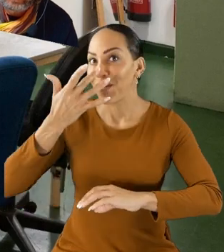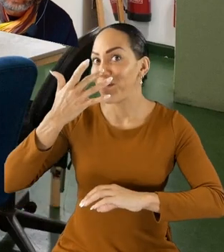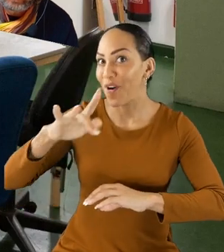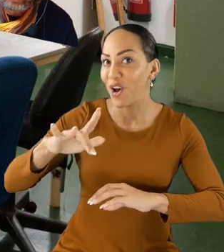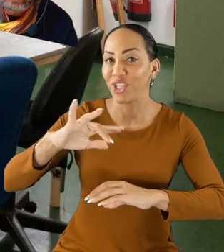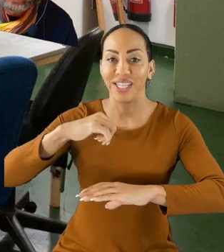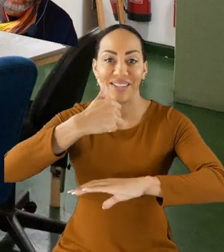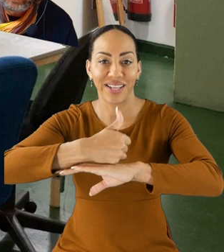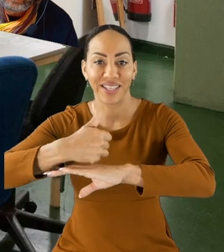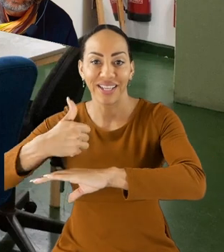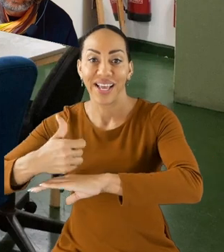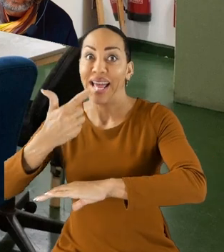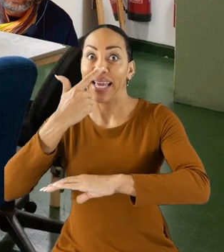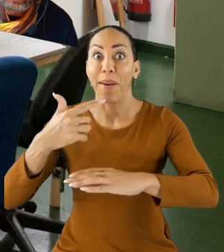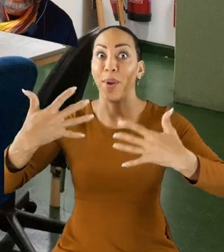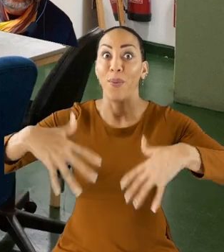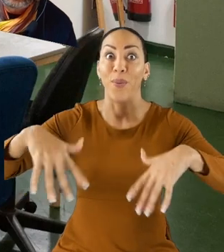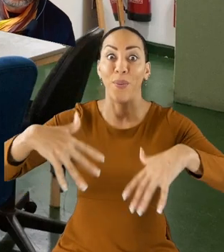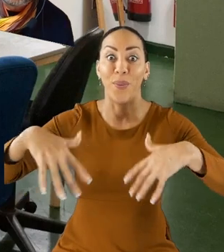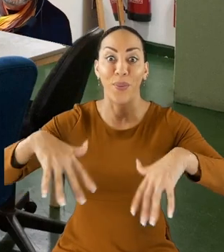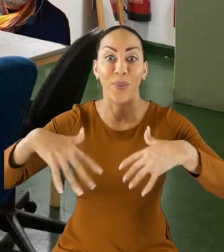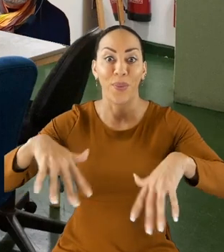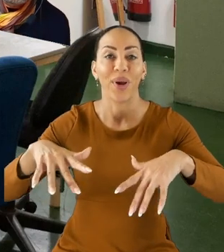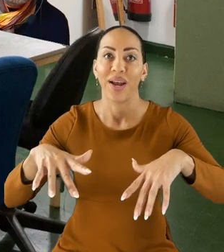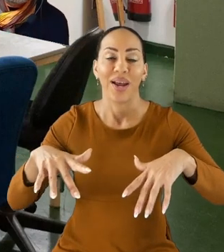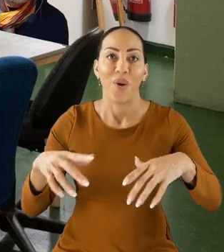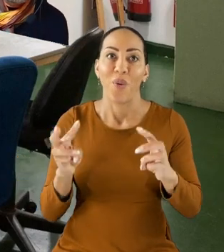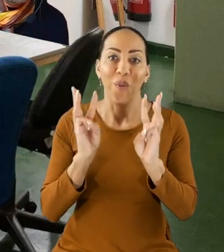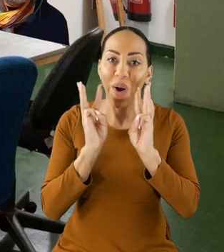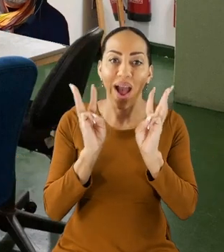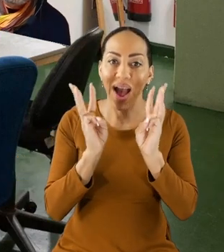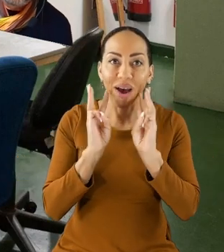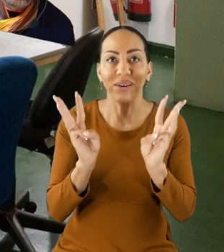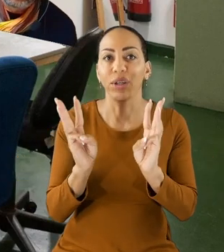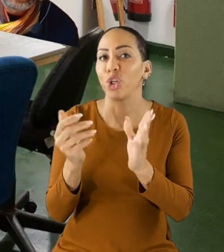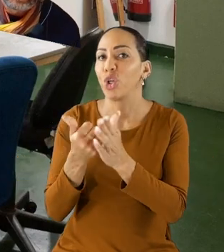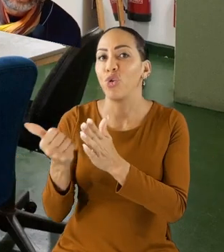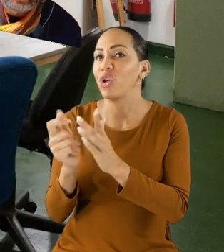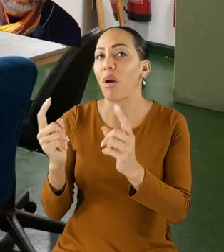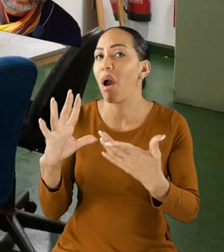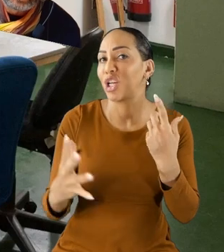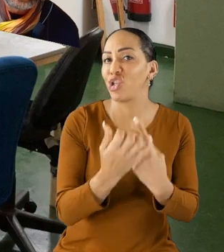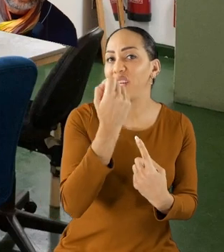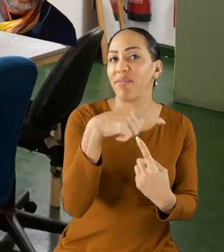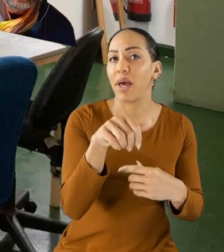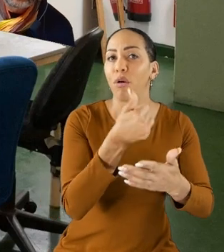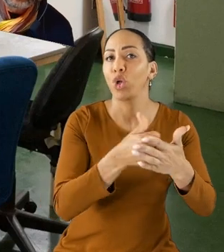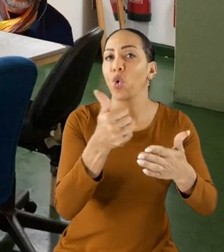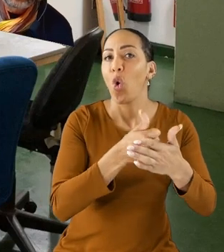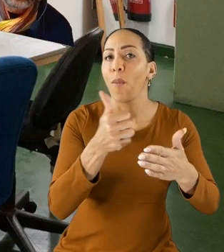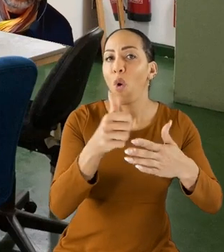virtual settings that can be quite ambitious and spectacular and impossible to achieve on a on a normal theatre budget,